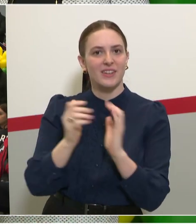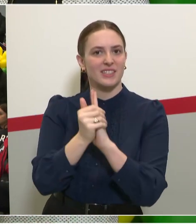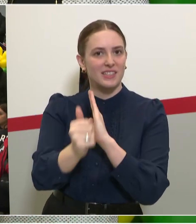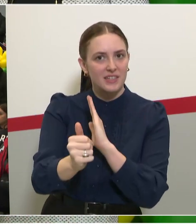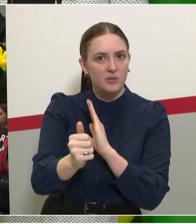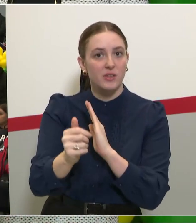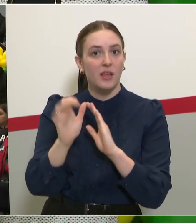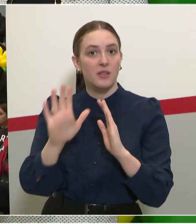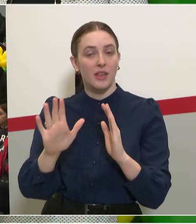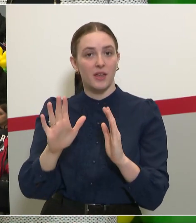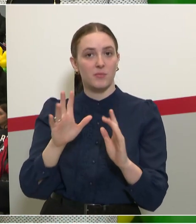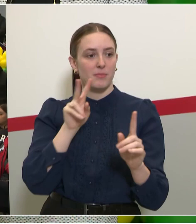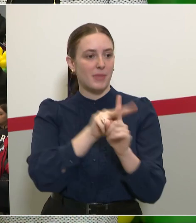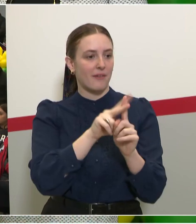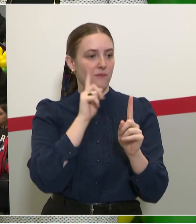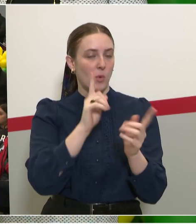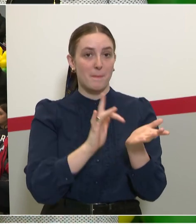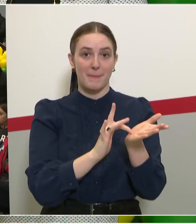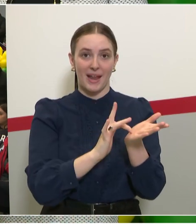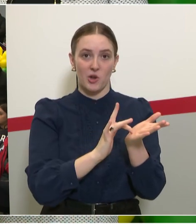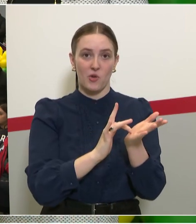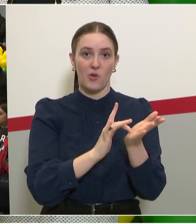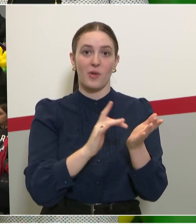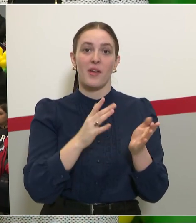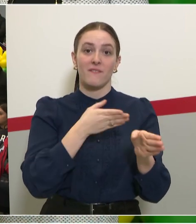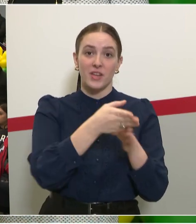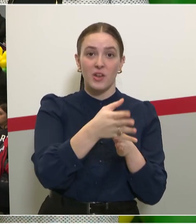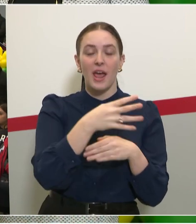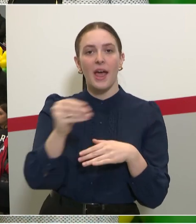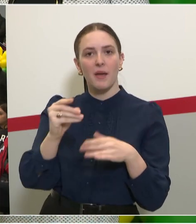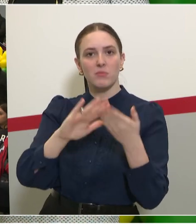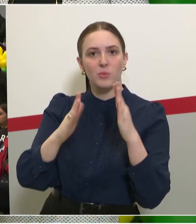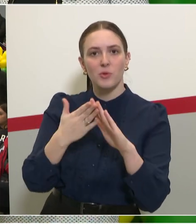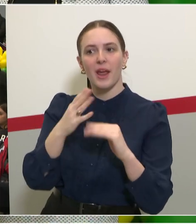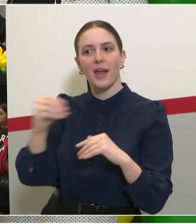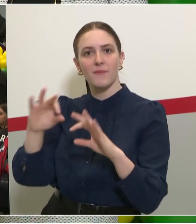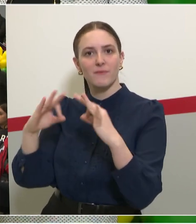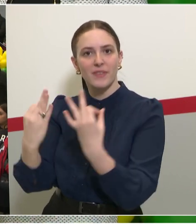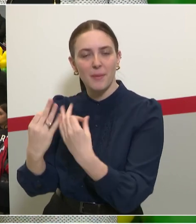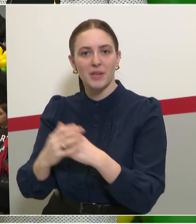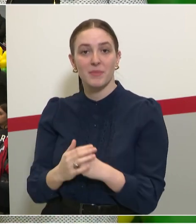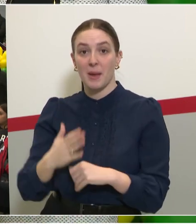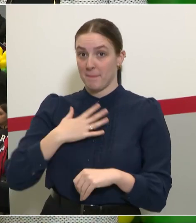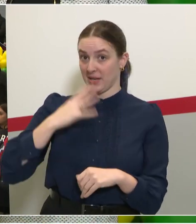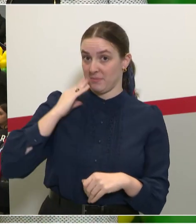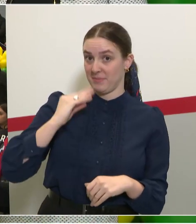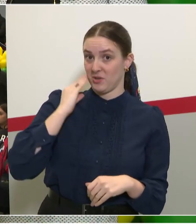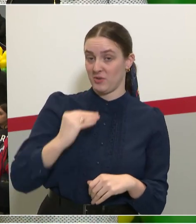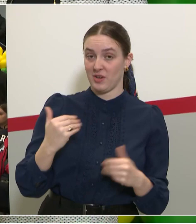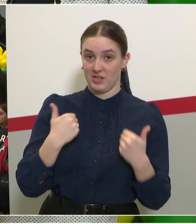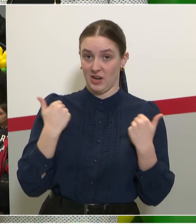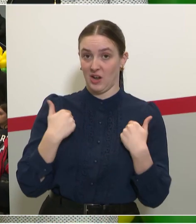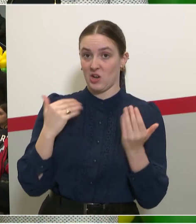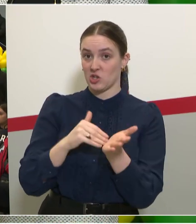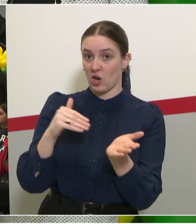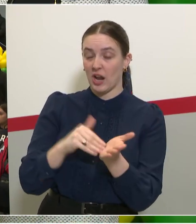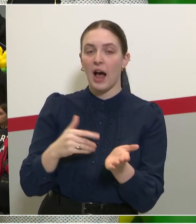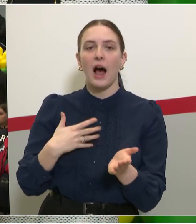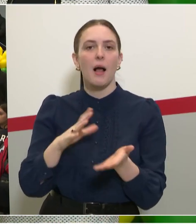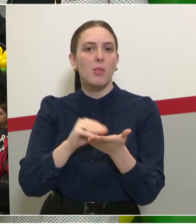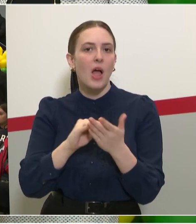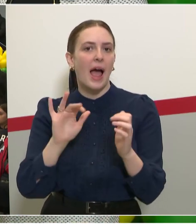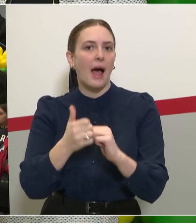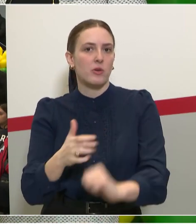field, but in our communities and our families. In my time in the Young Docs family, I have learned how to take blood pressure and